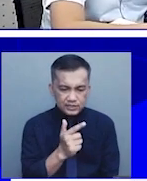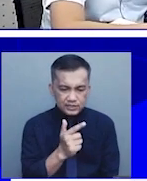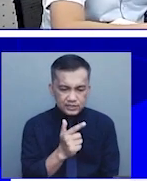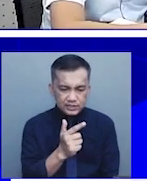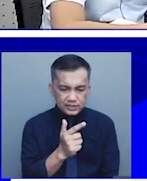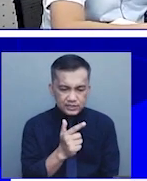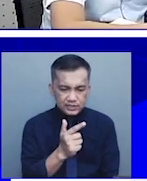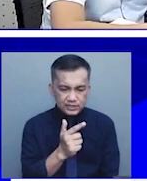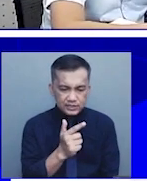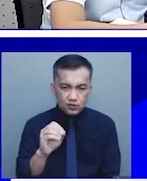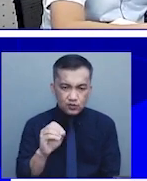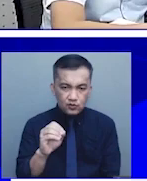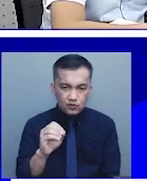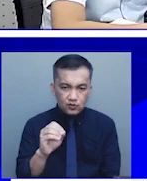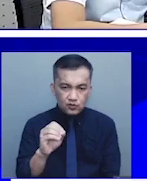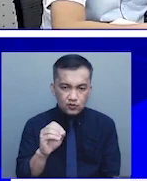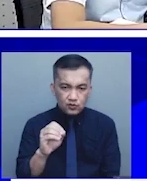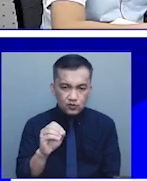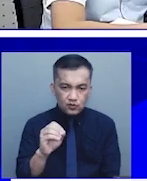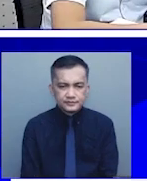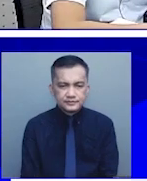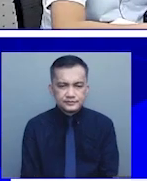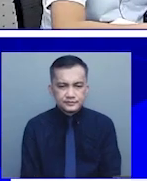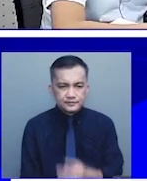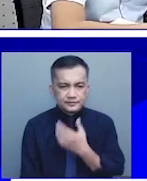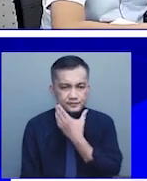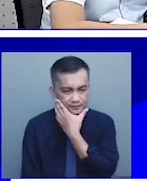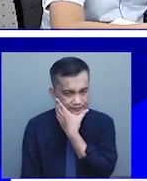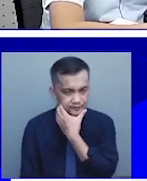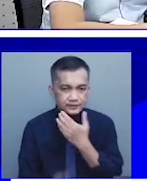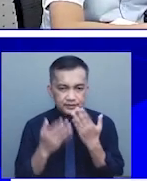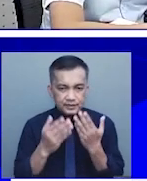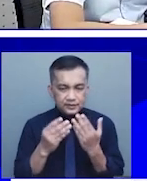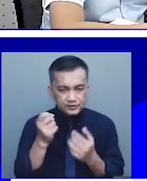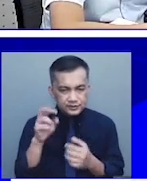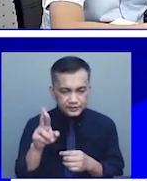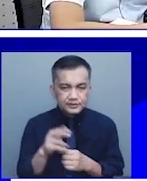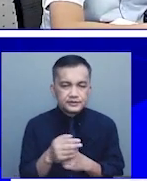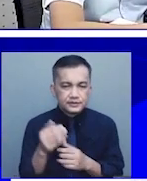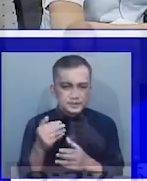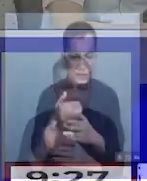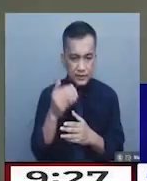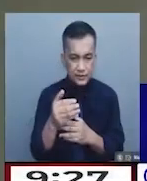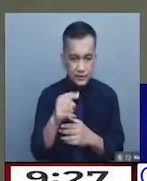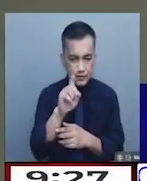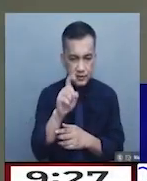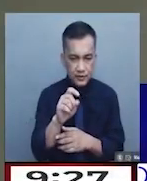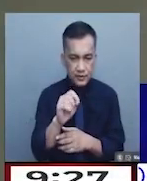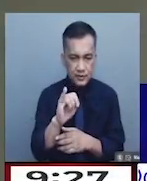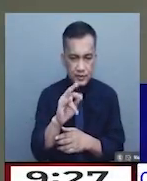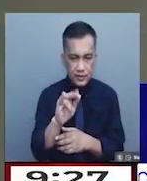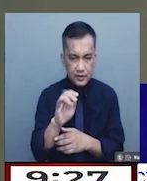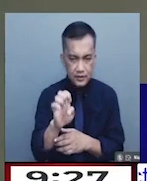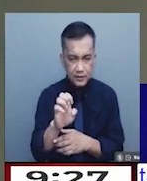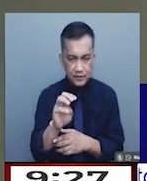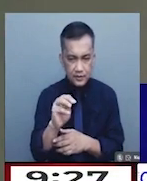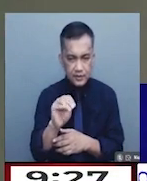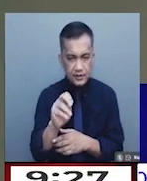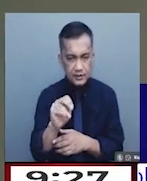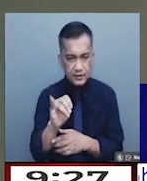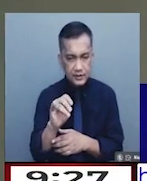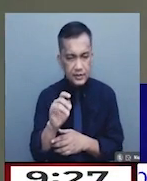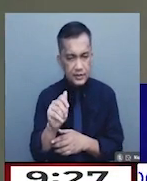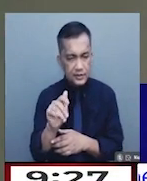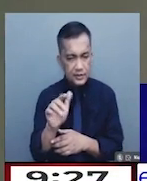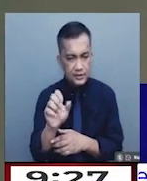Thank you, sir. Thank you, sir, Andrea. Another question from Ms. Eileen Menchies. Bakit po bumaba